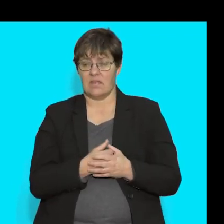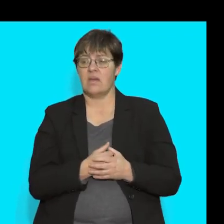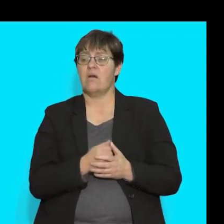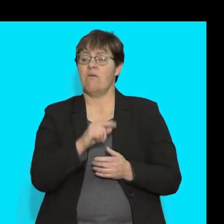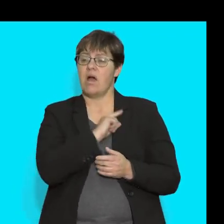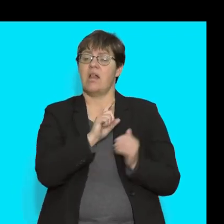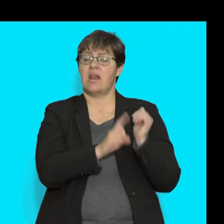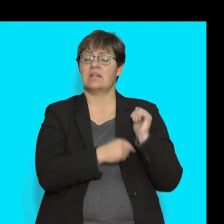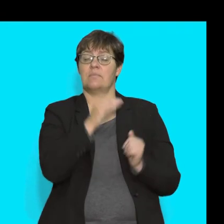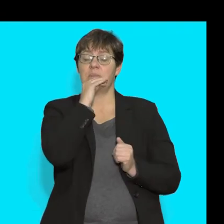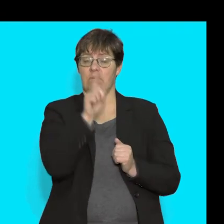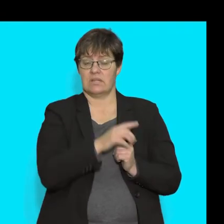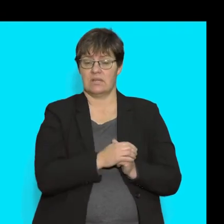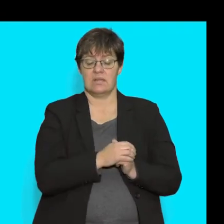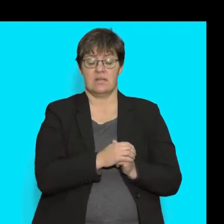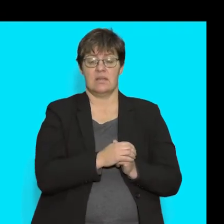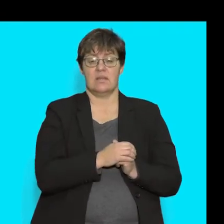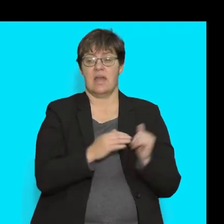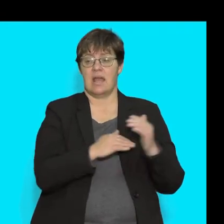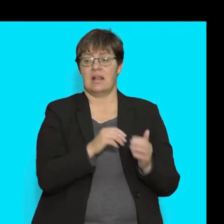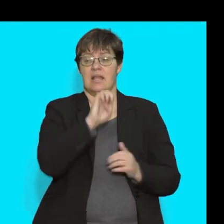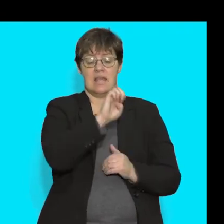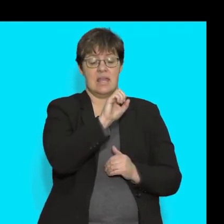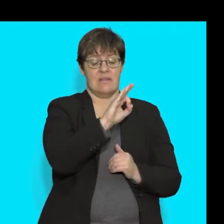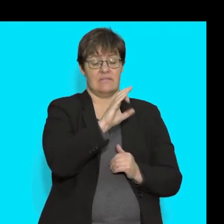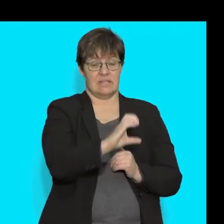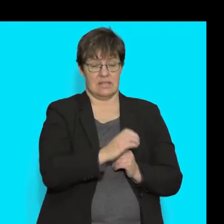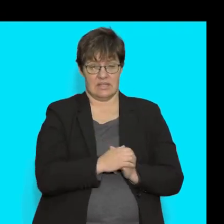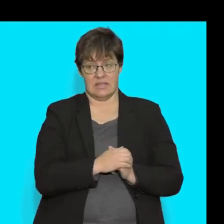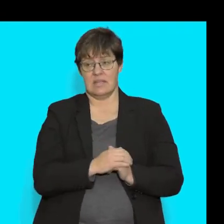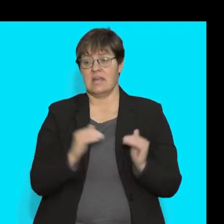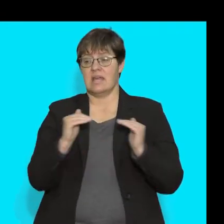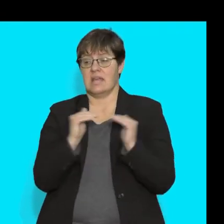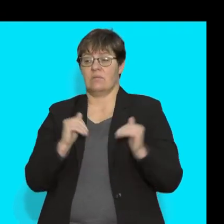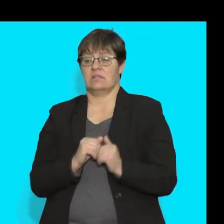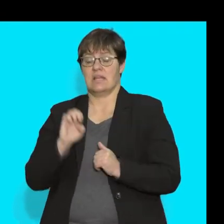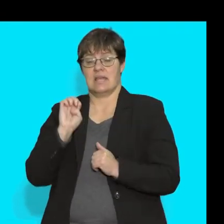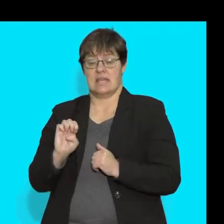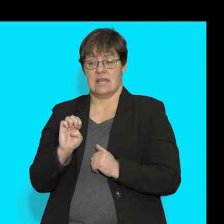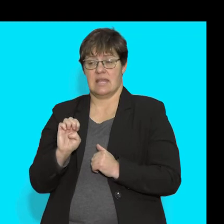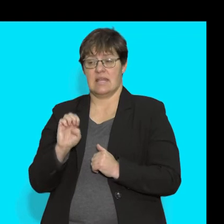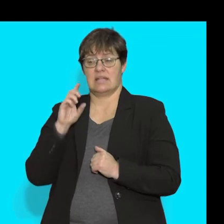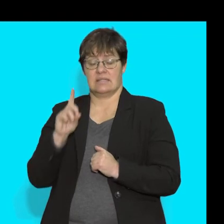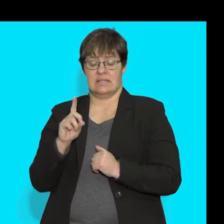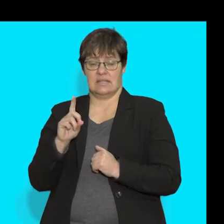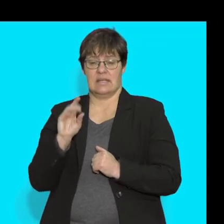then lastly it just simply means that angle EFC is equals to